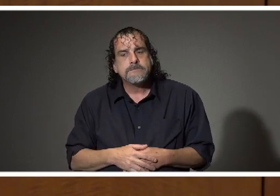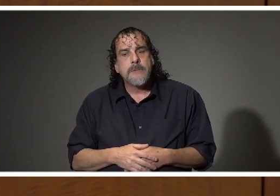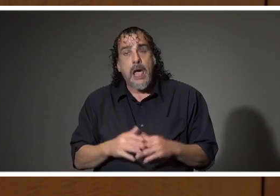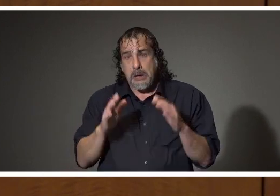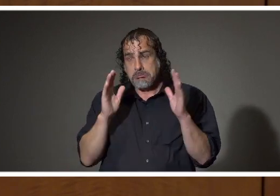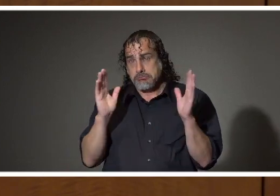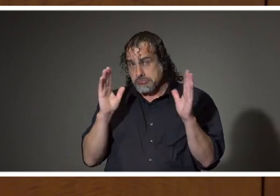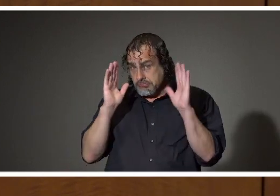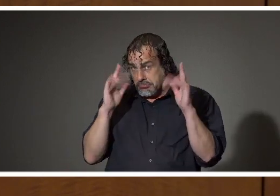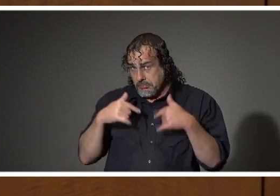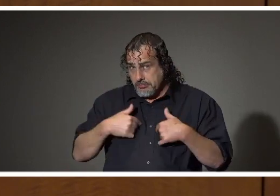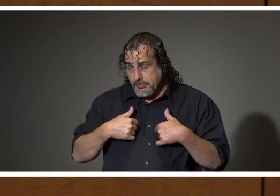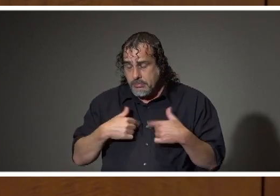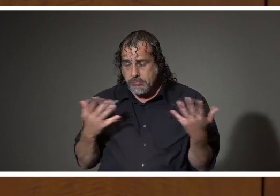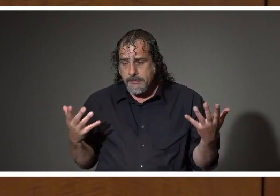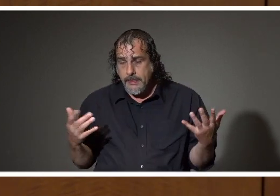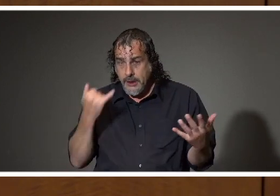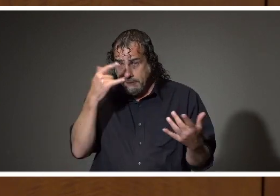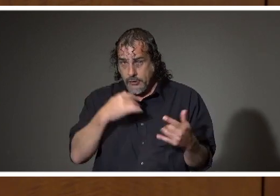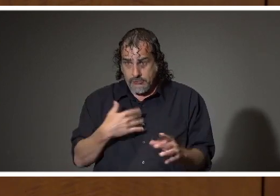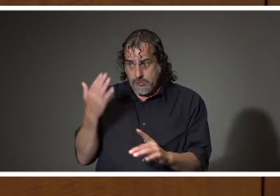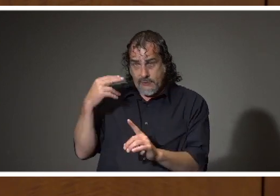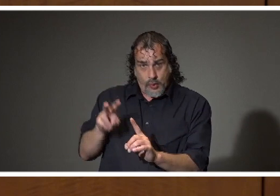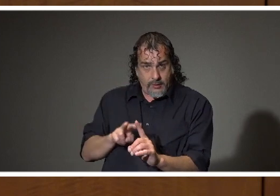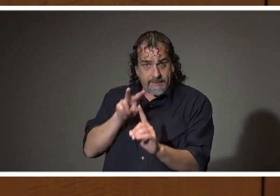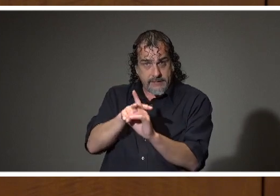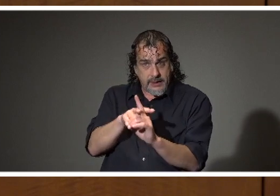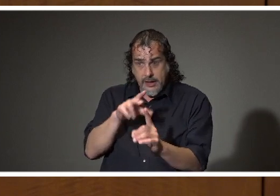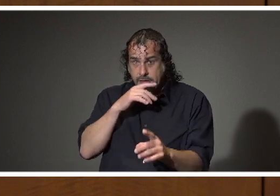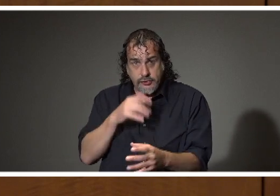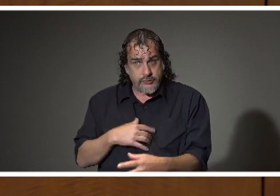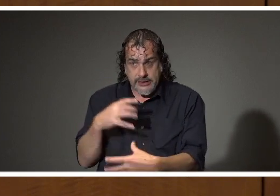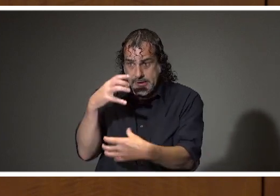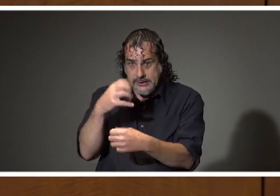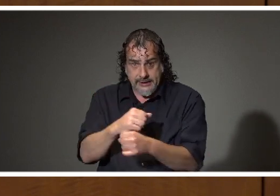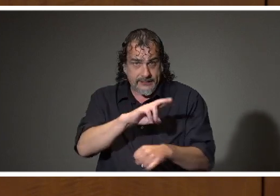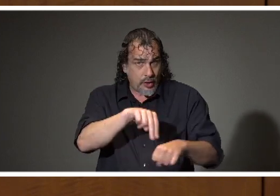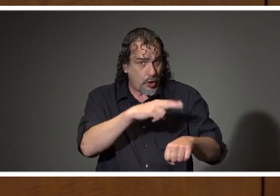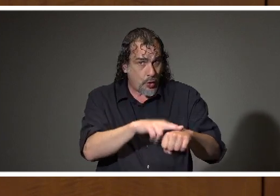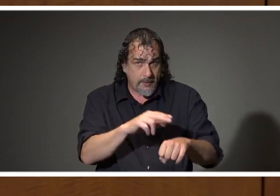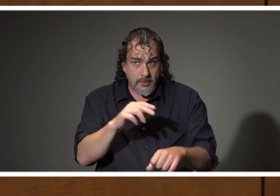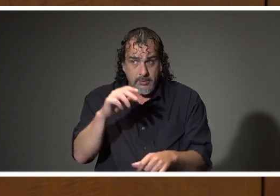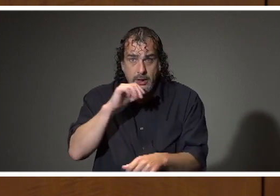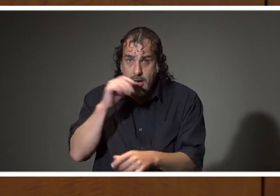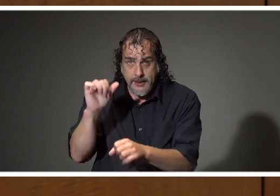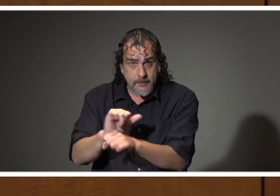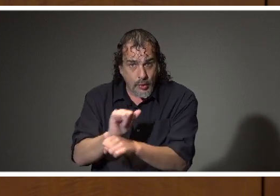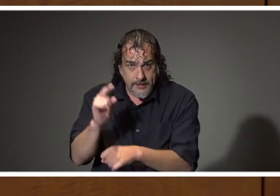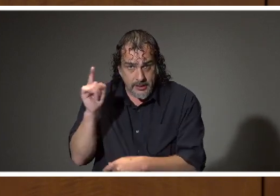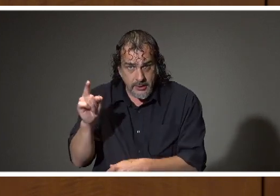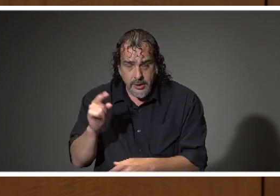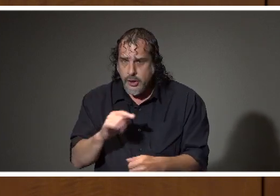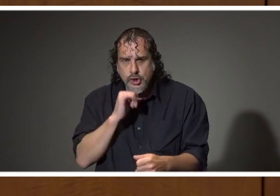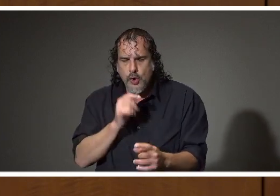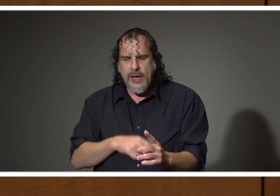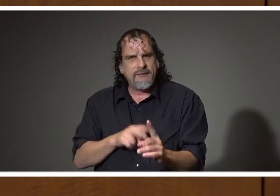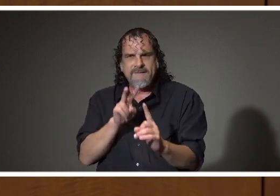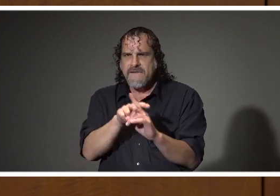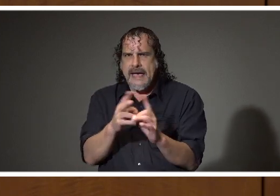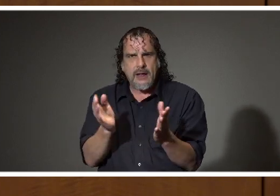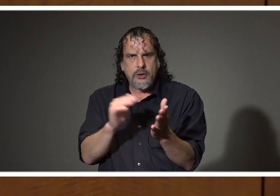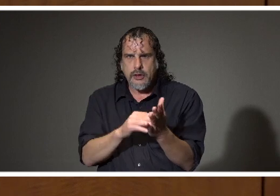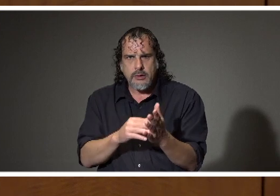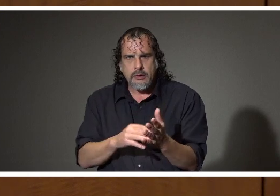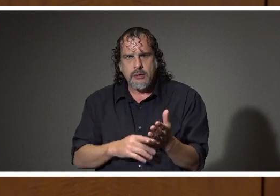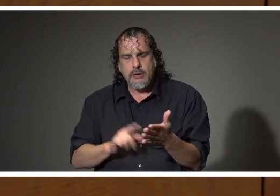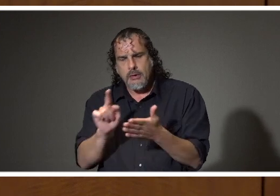this. If you have previously filed and you weren't eligible for the typical unemployment, you do not have to file again. Fill out your